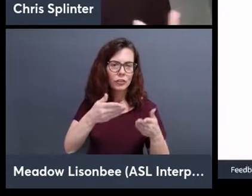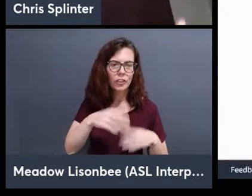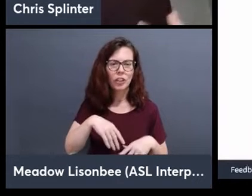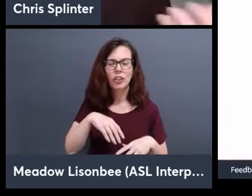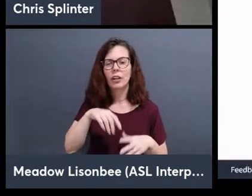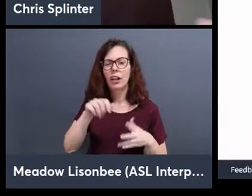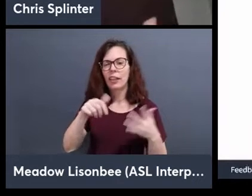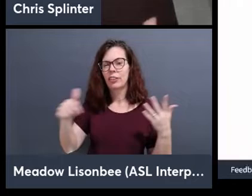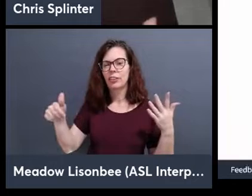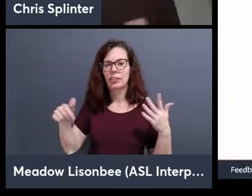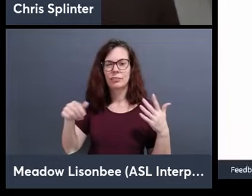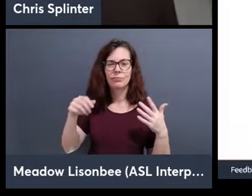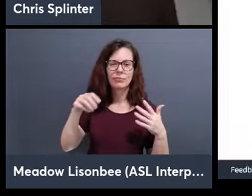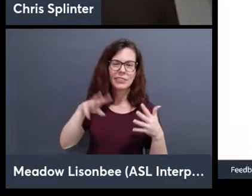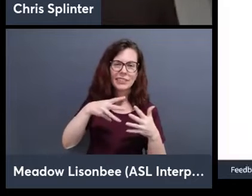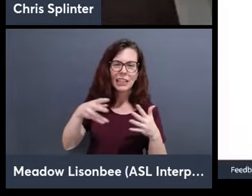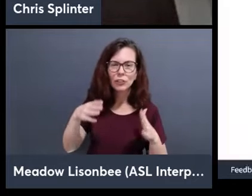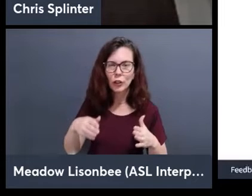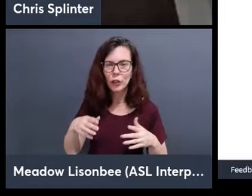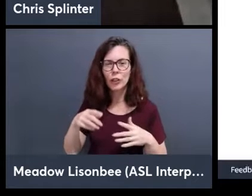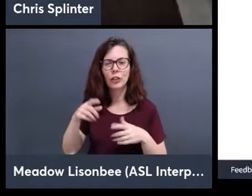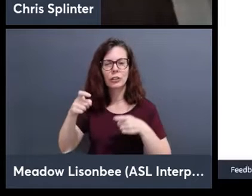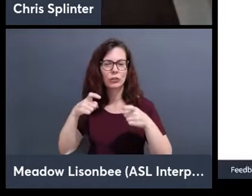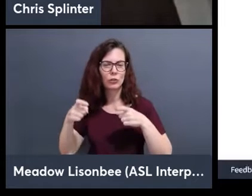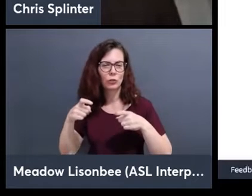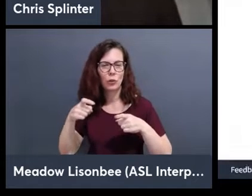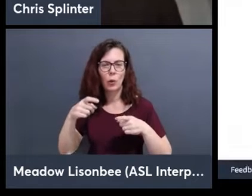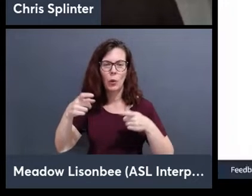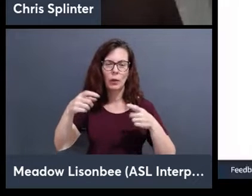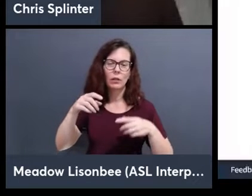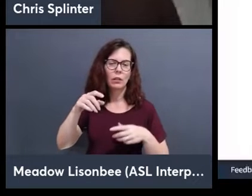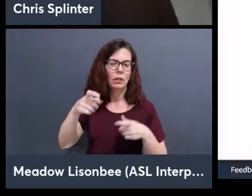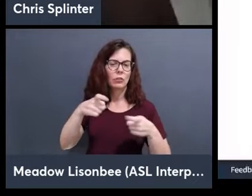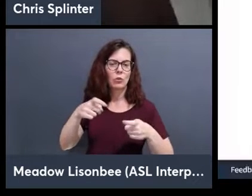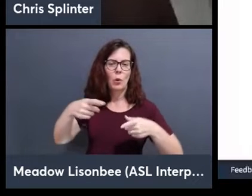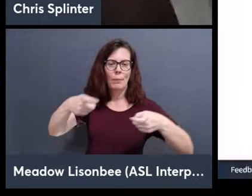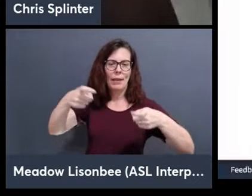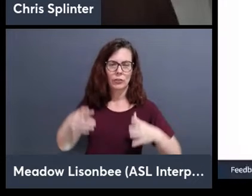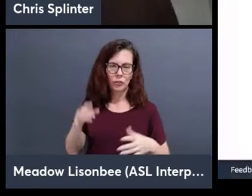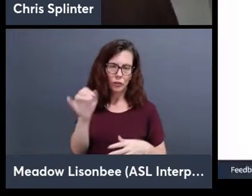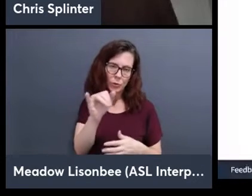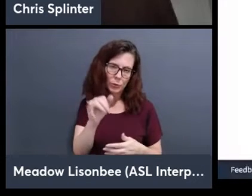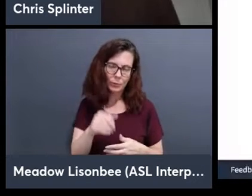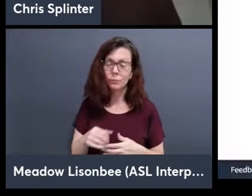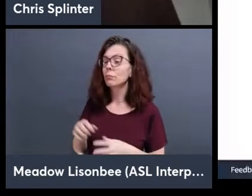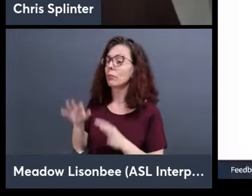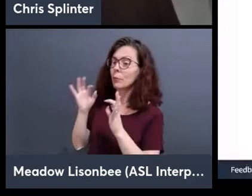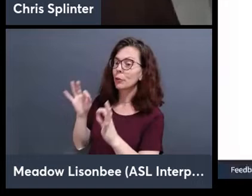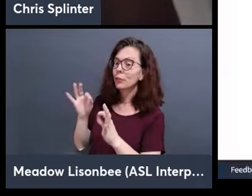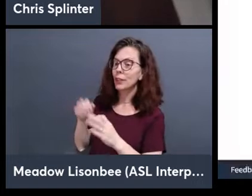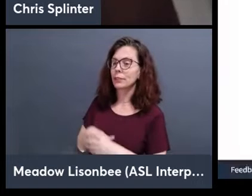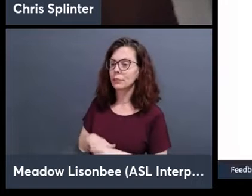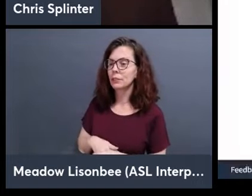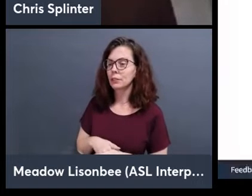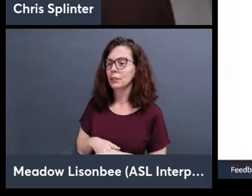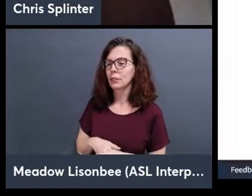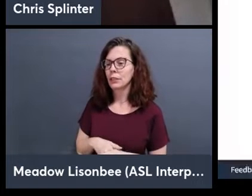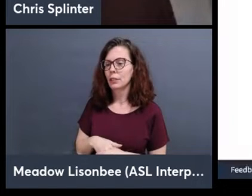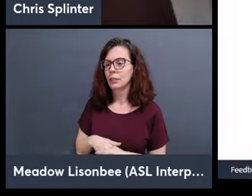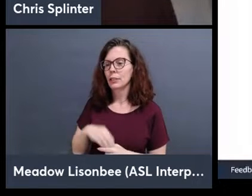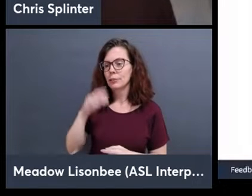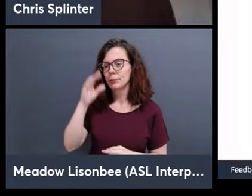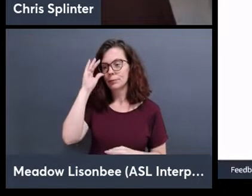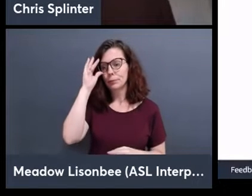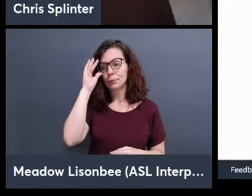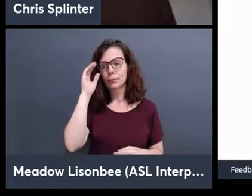other schedulers and the controller manager as well. Yeah, perfect. Yeah, so